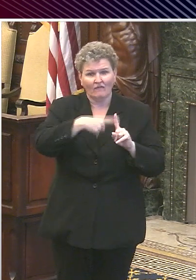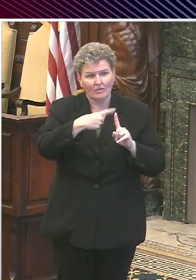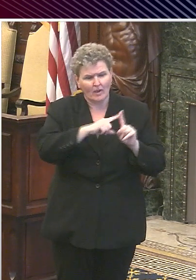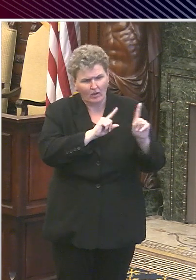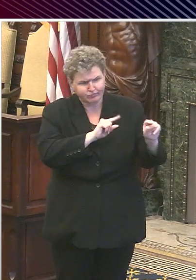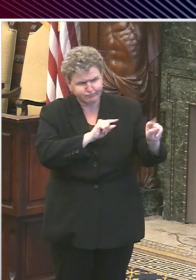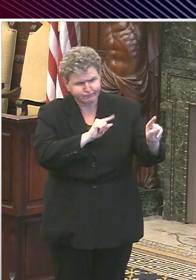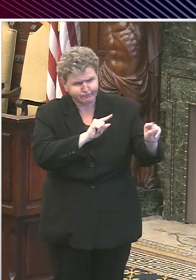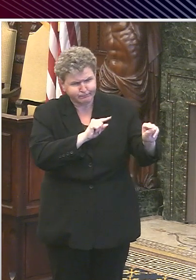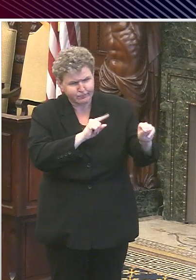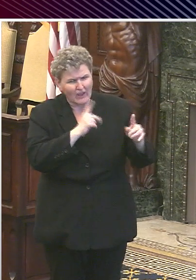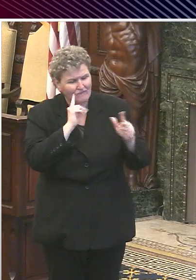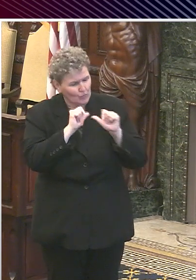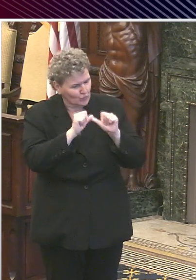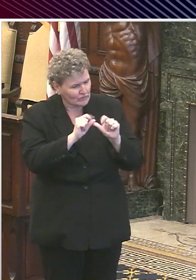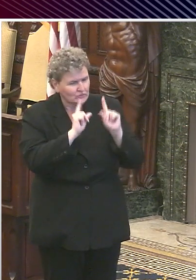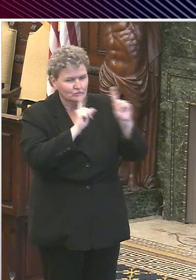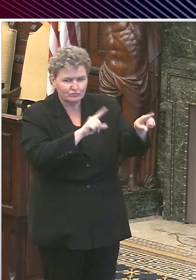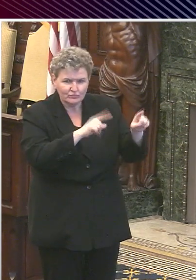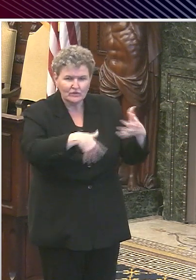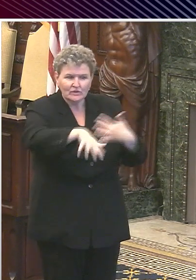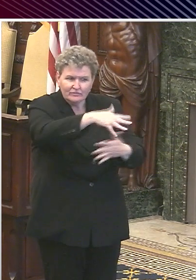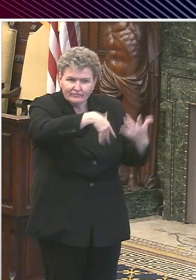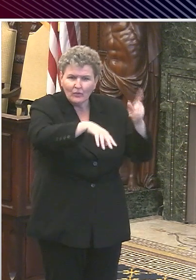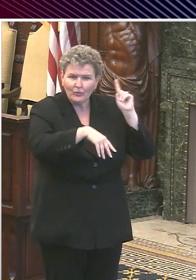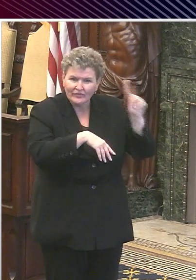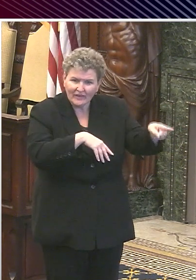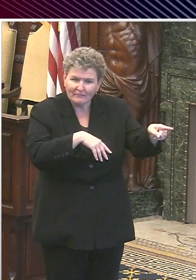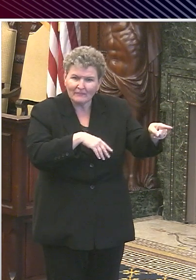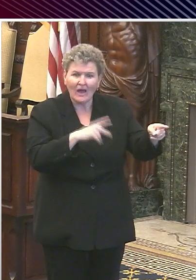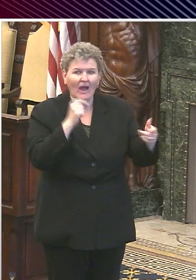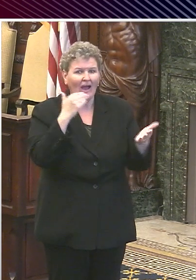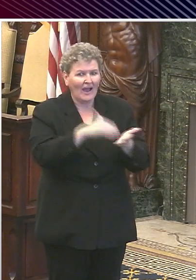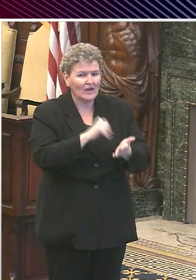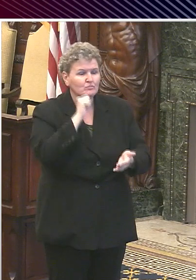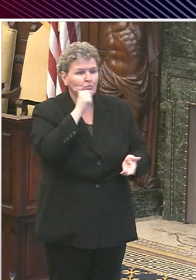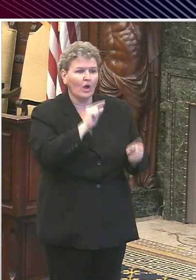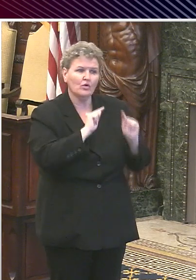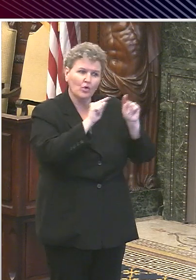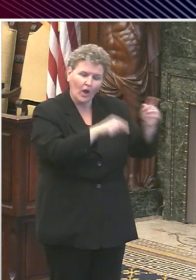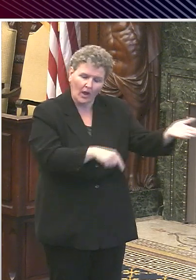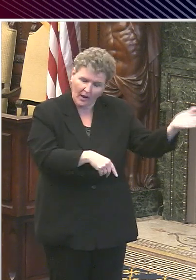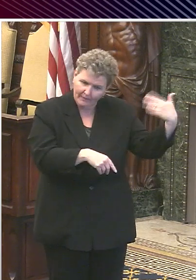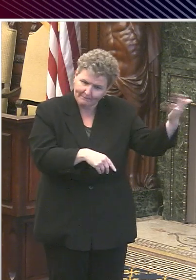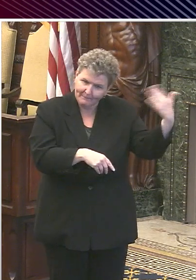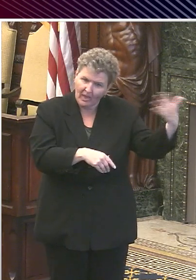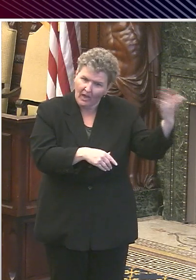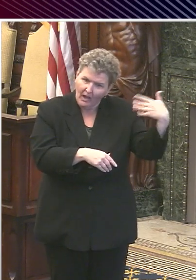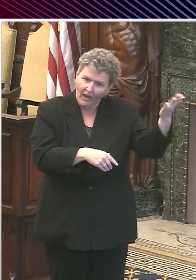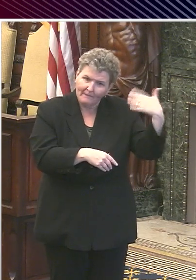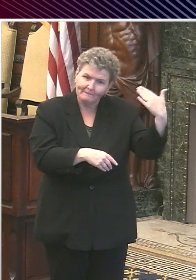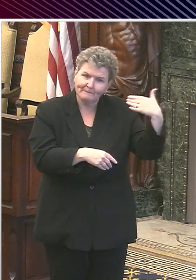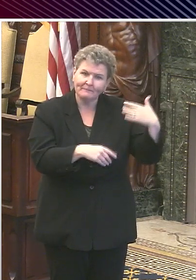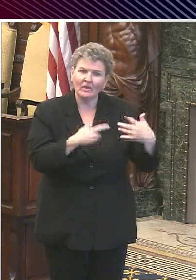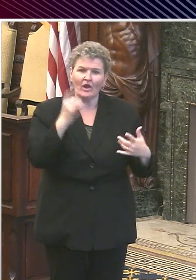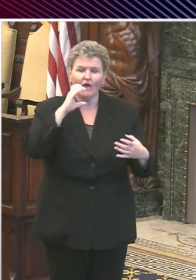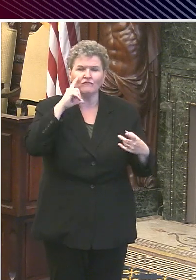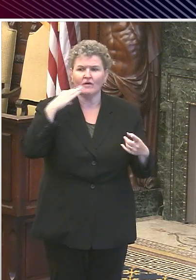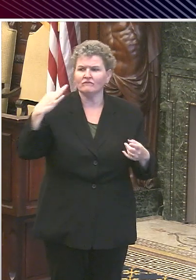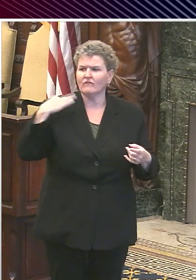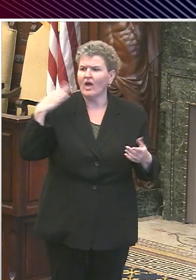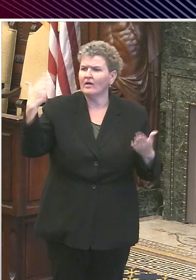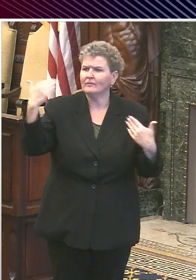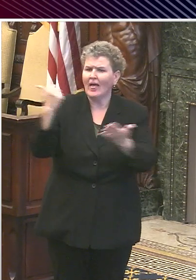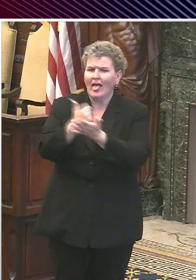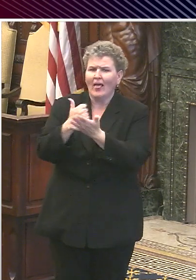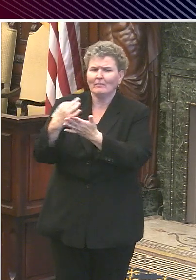that. We're going to do it in a more visible way tomorrow, also being joined possibly by some clergy volunteers that want to join us, who've offered